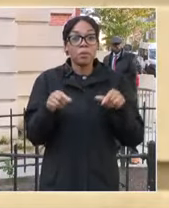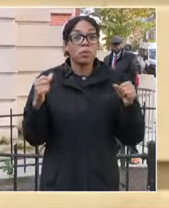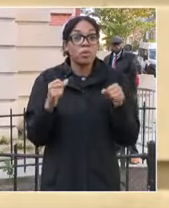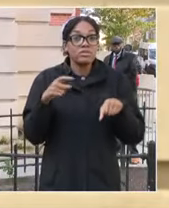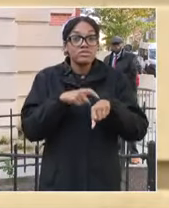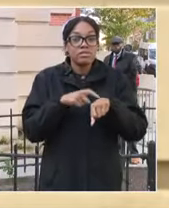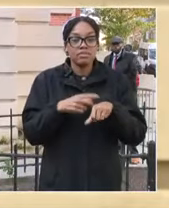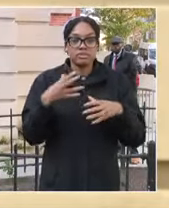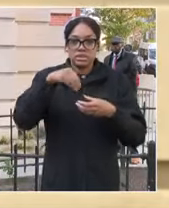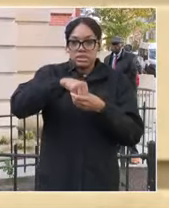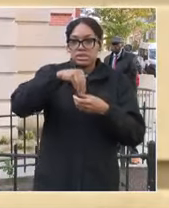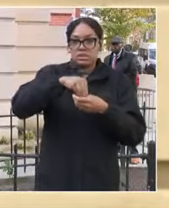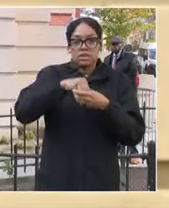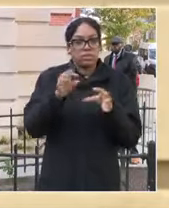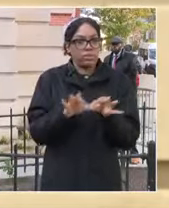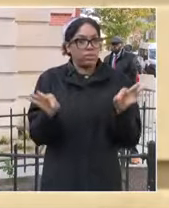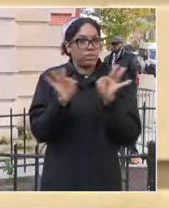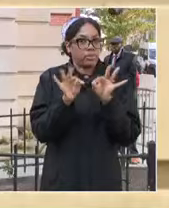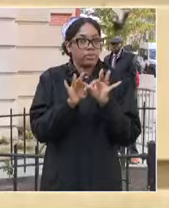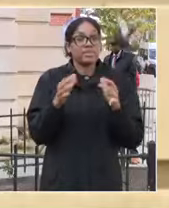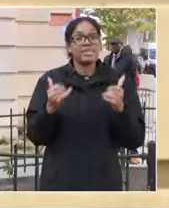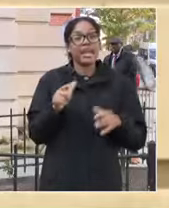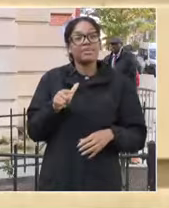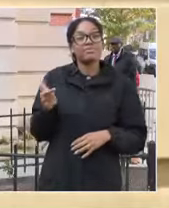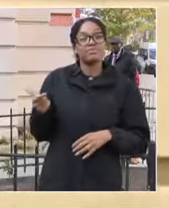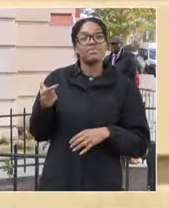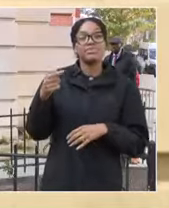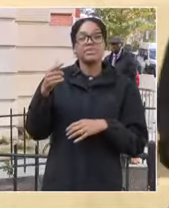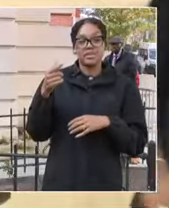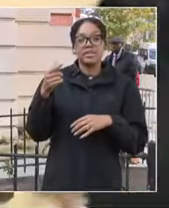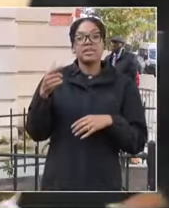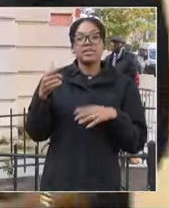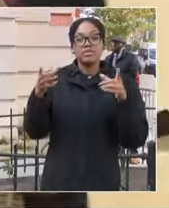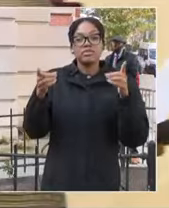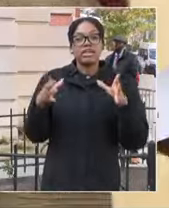winter plans, and then we will come and take the pledge.